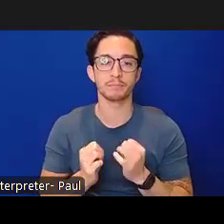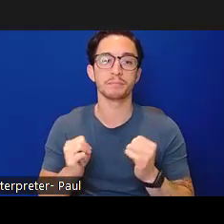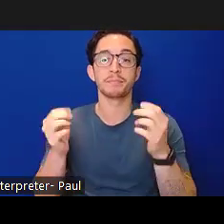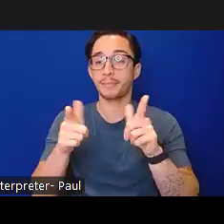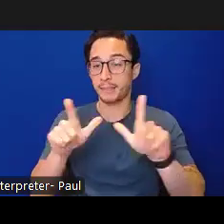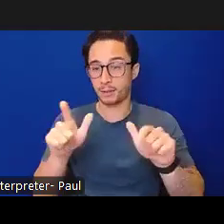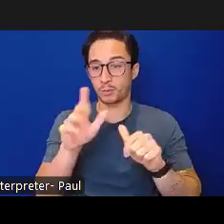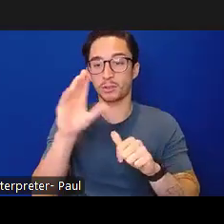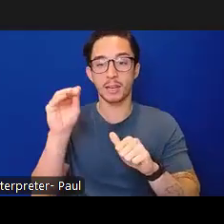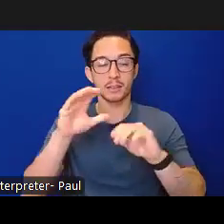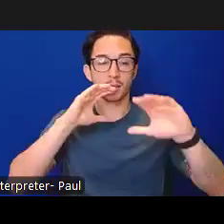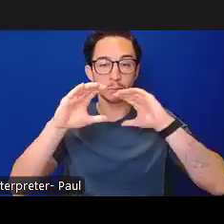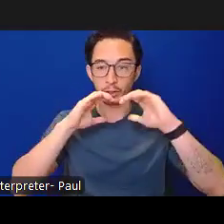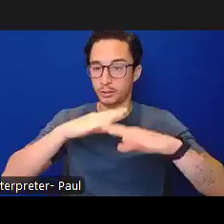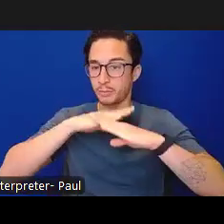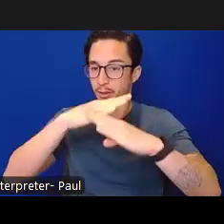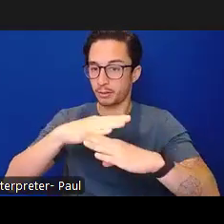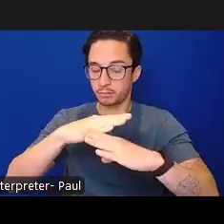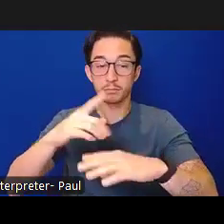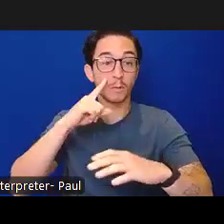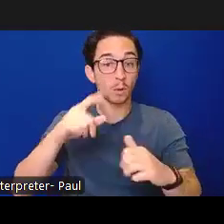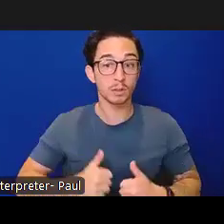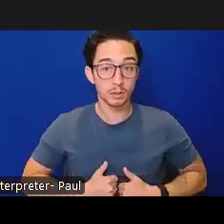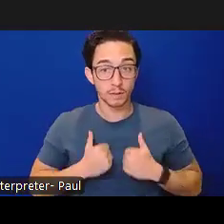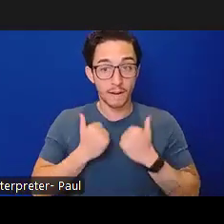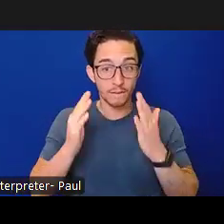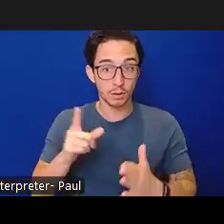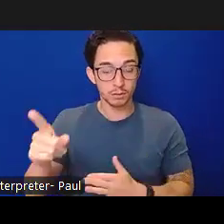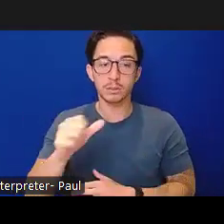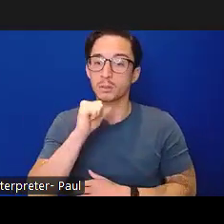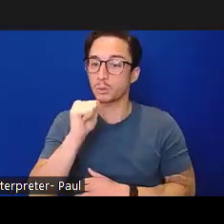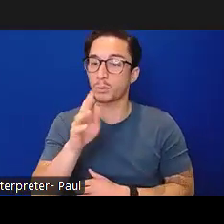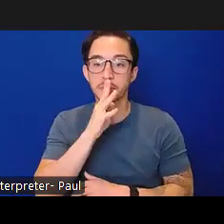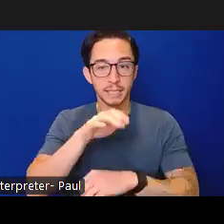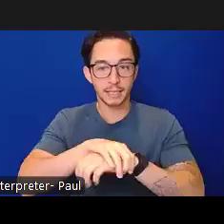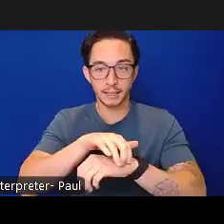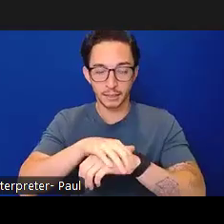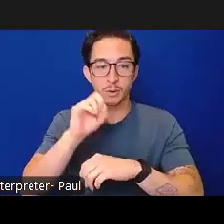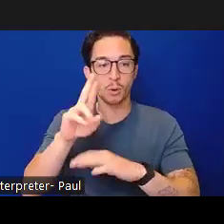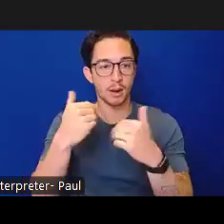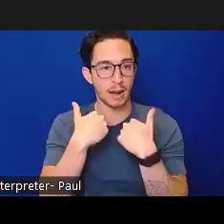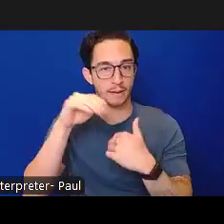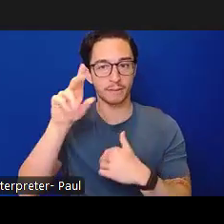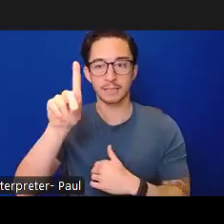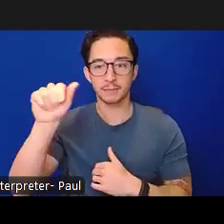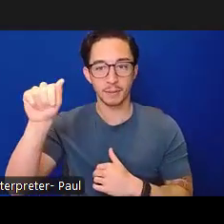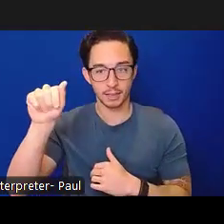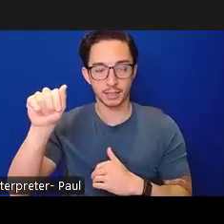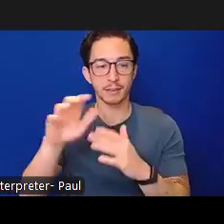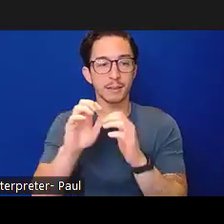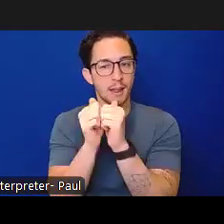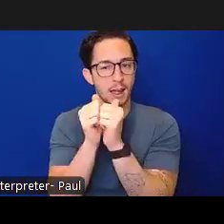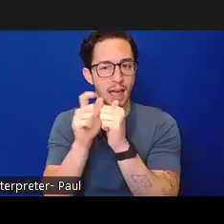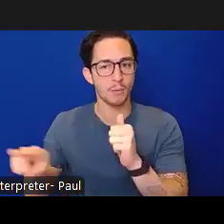Language and communication barriers. So, for survivors who are non English speaking or have a disability, how are they